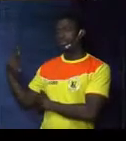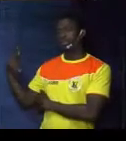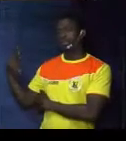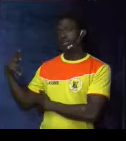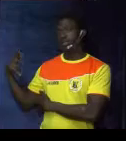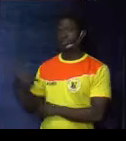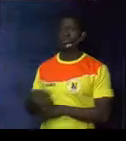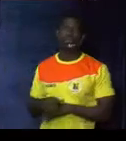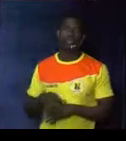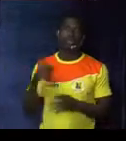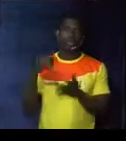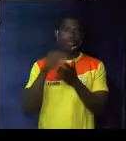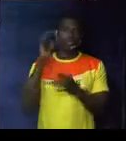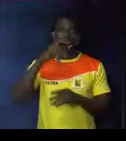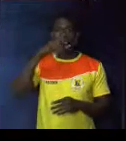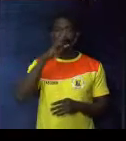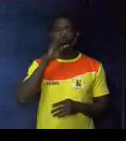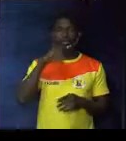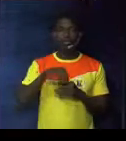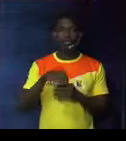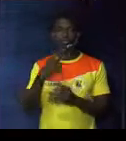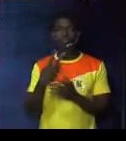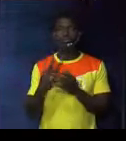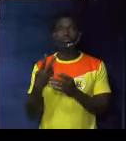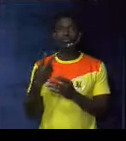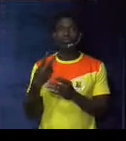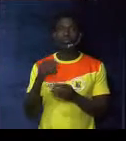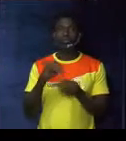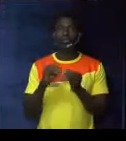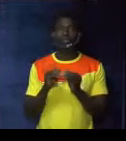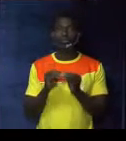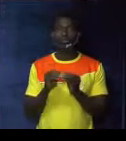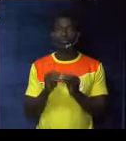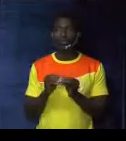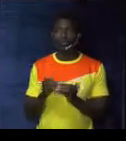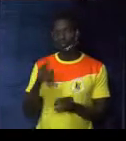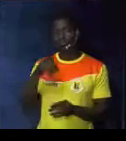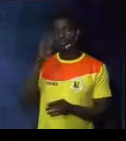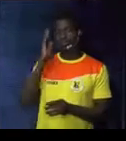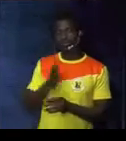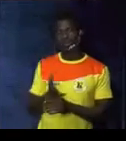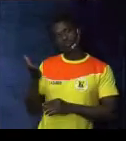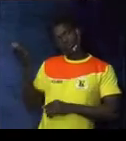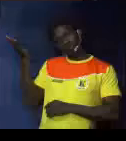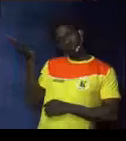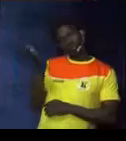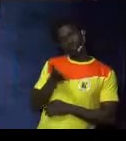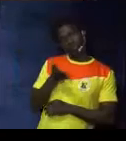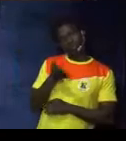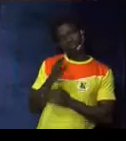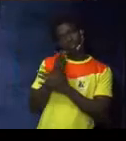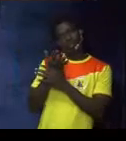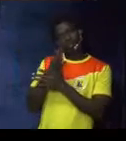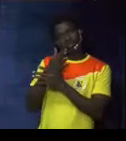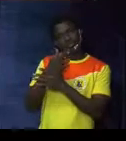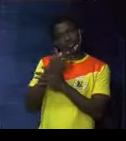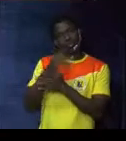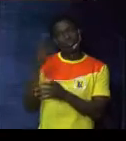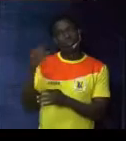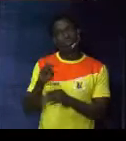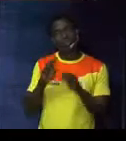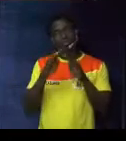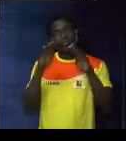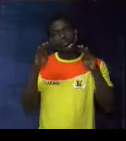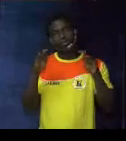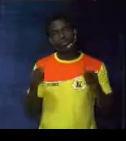go here. But it must be in double digits, so I have to help myself by partitioning each box like this